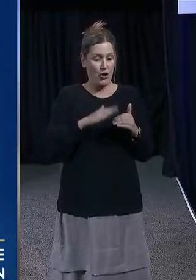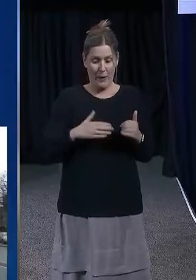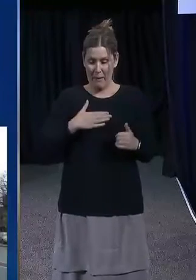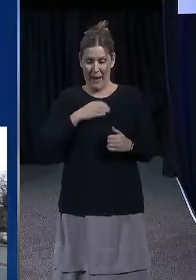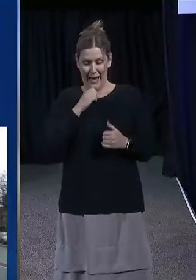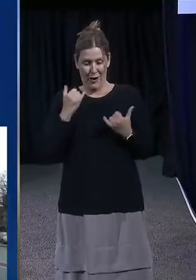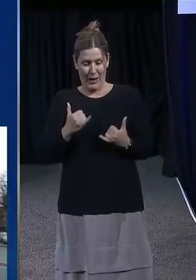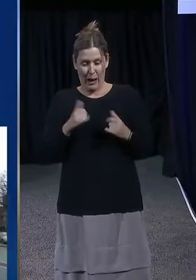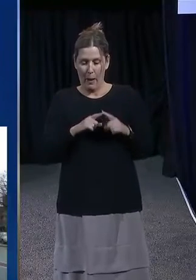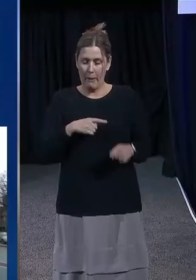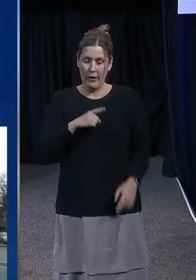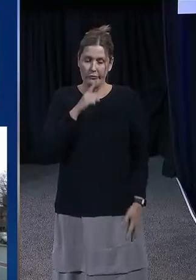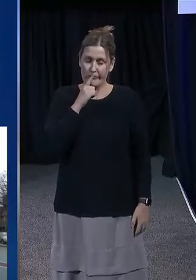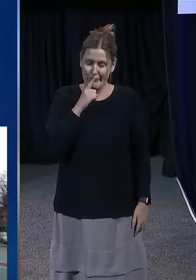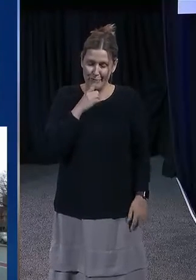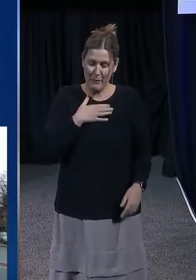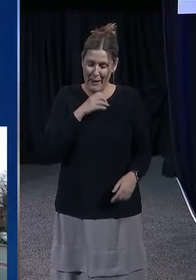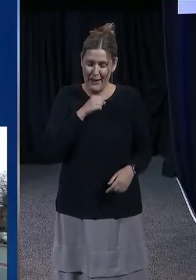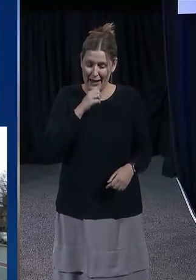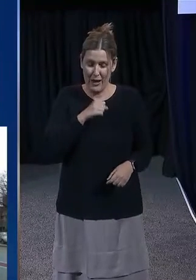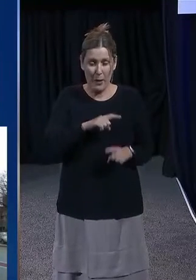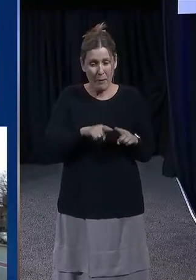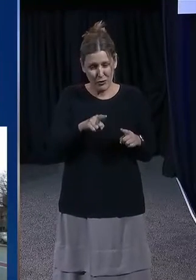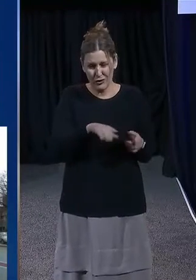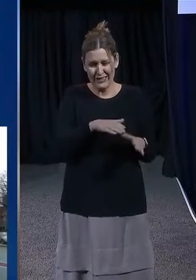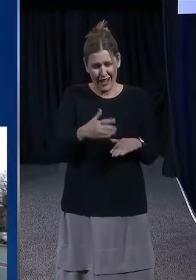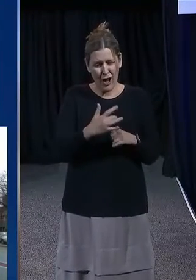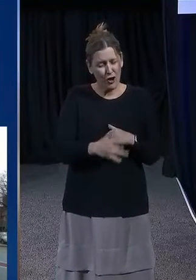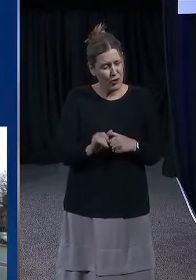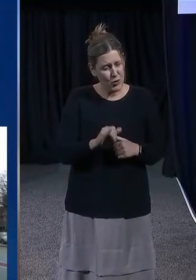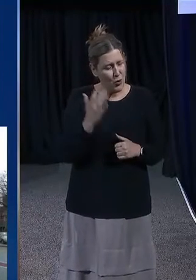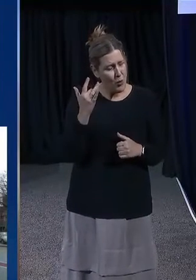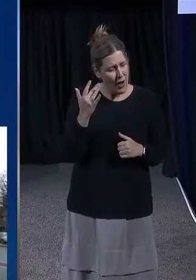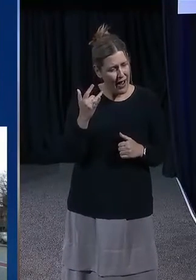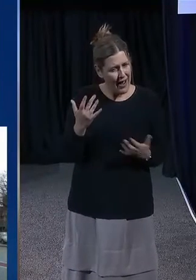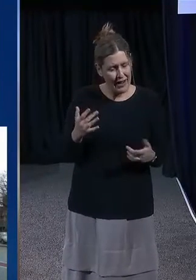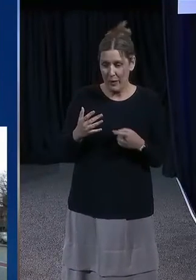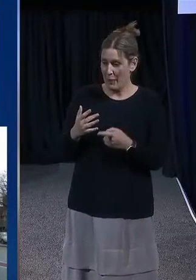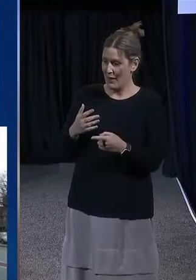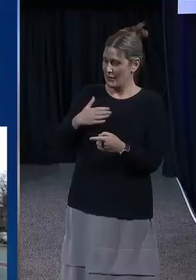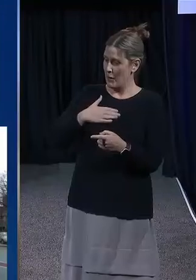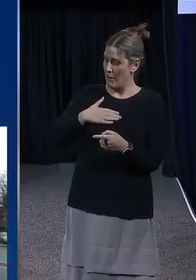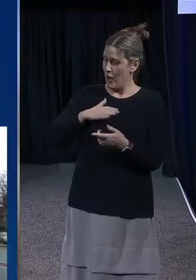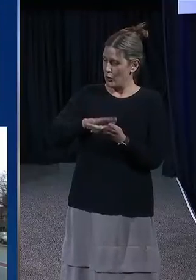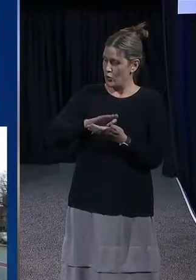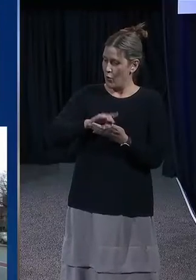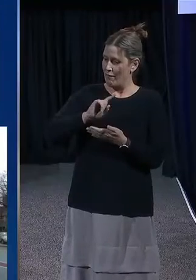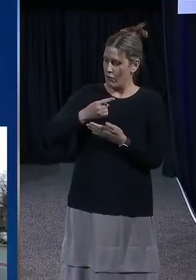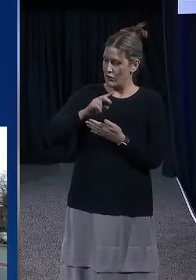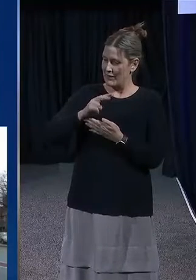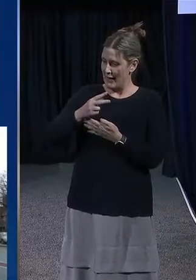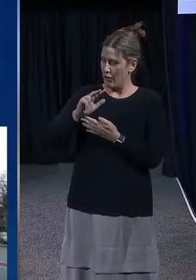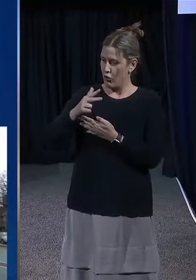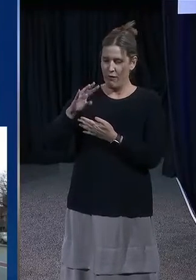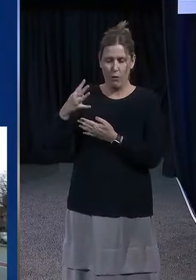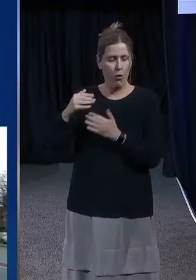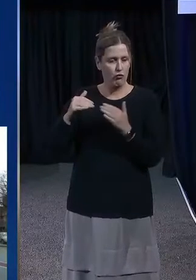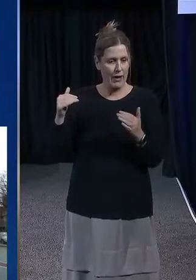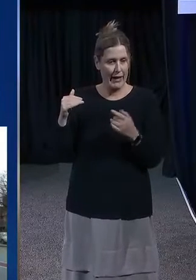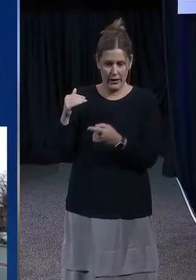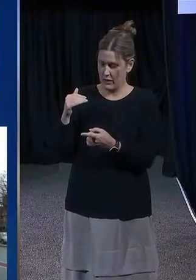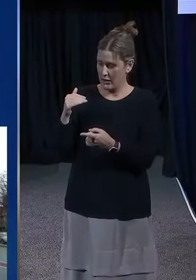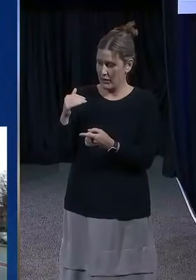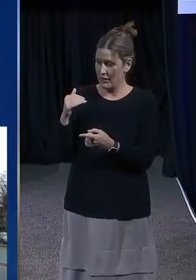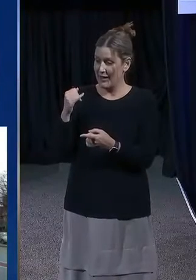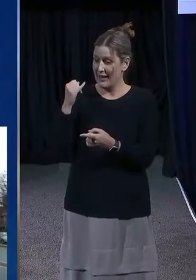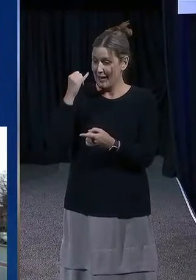she died prematurely also. Why? This is the school that I went to in 1st, 2nd, 3rd, and 4th grade. If I